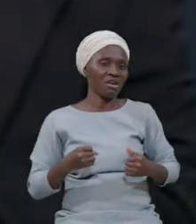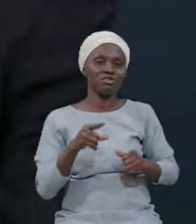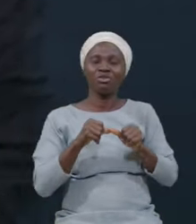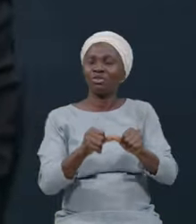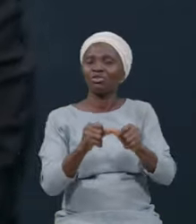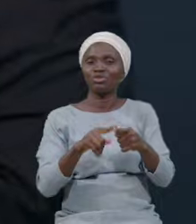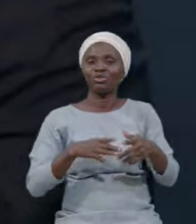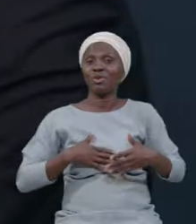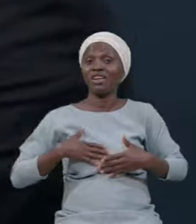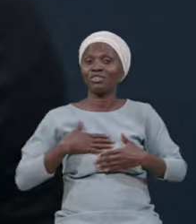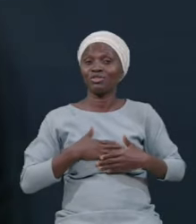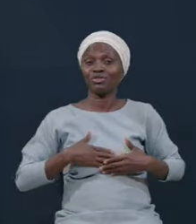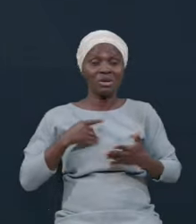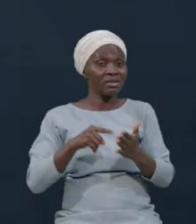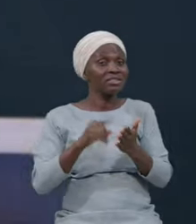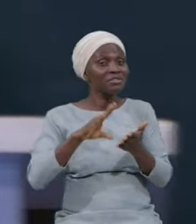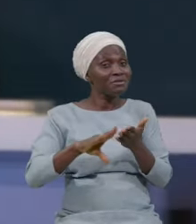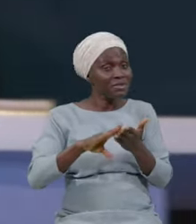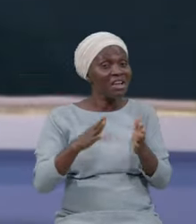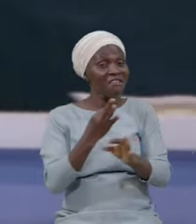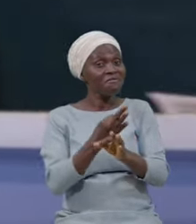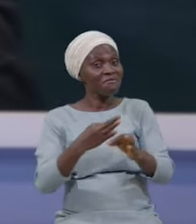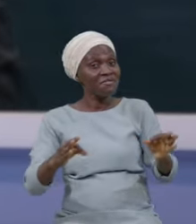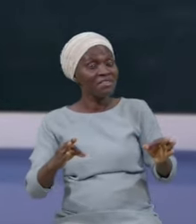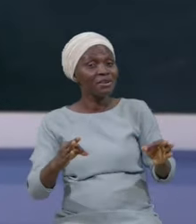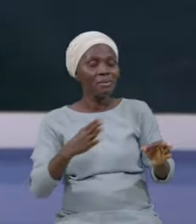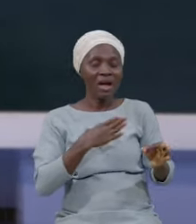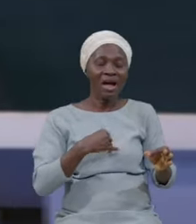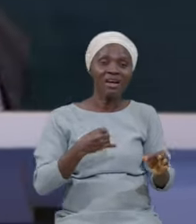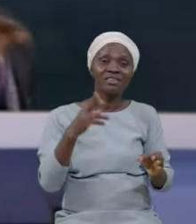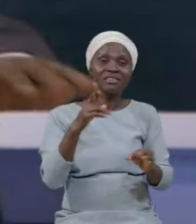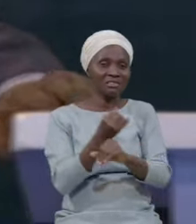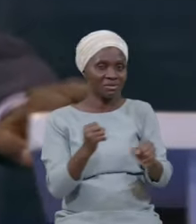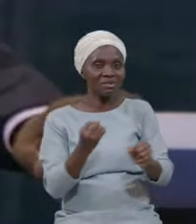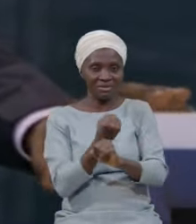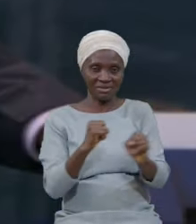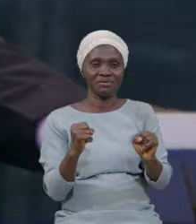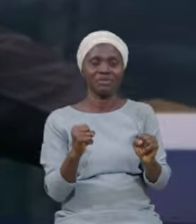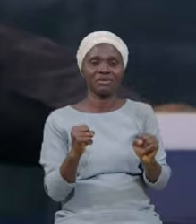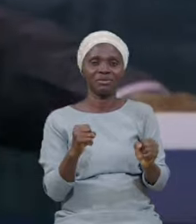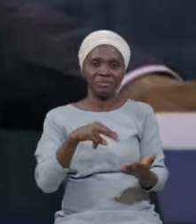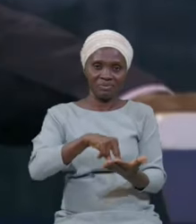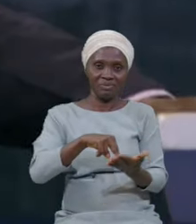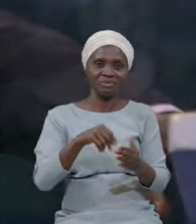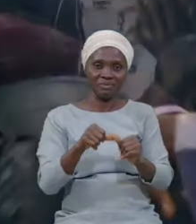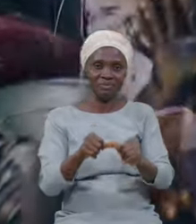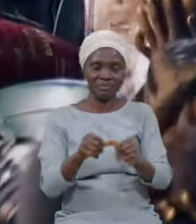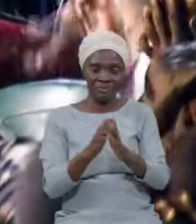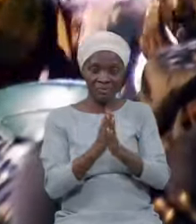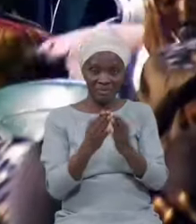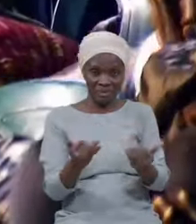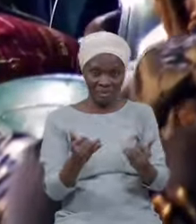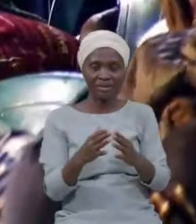this forgiveness, freedom, redemption, and salvation. Keep on standing up. We're praying together now. Remember,